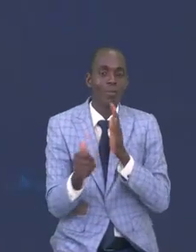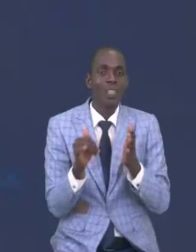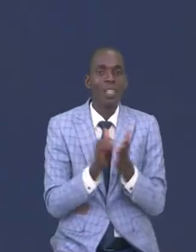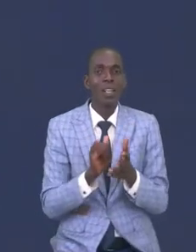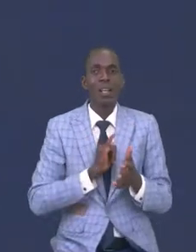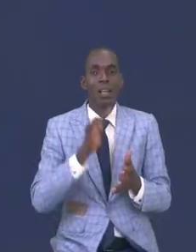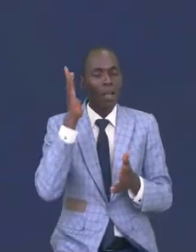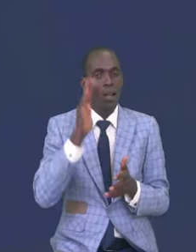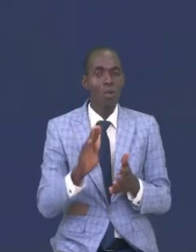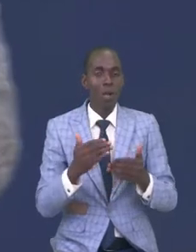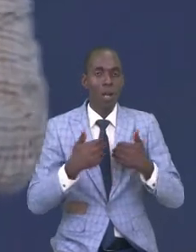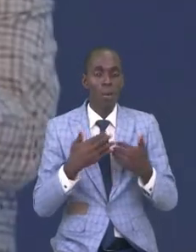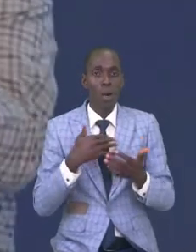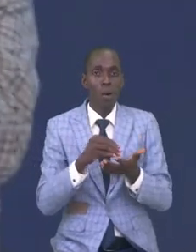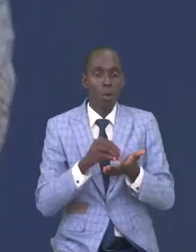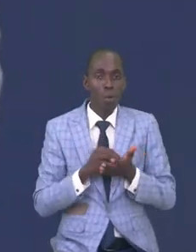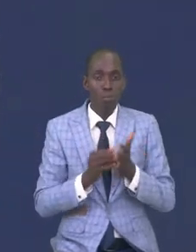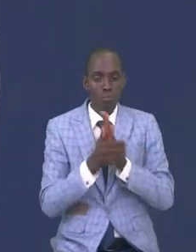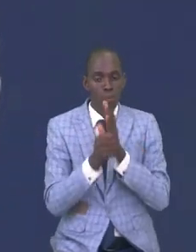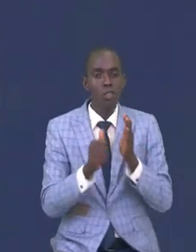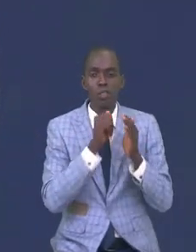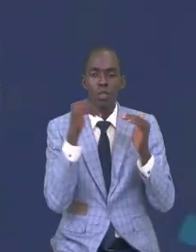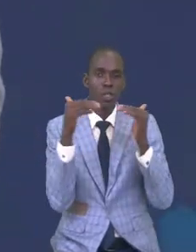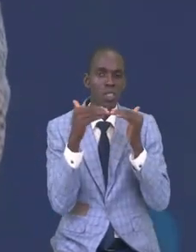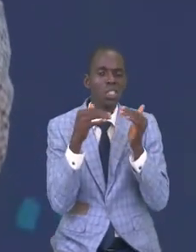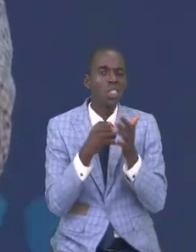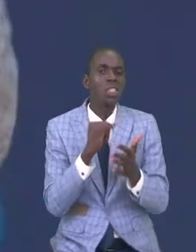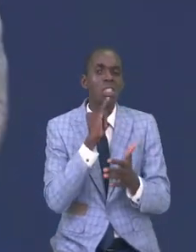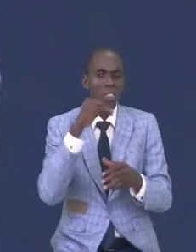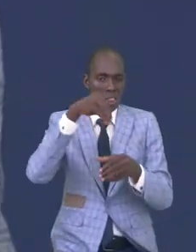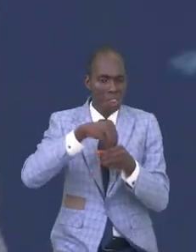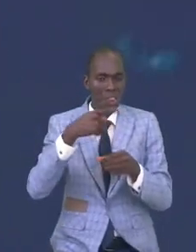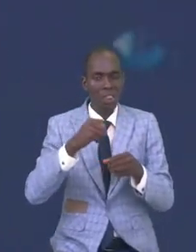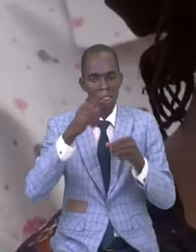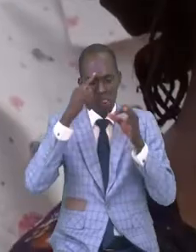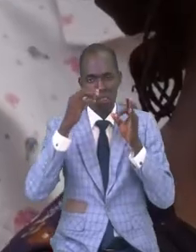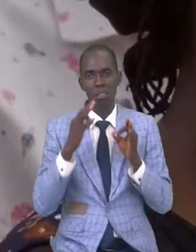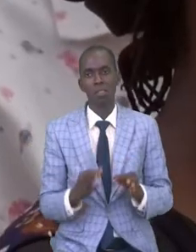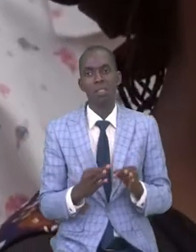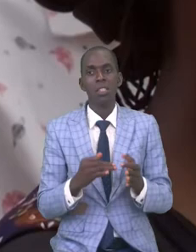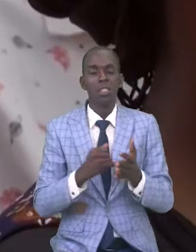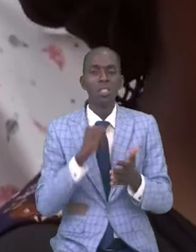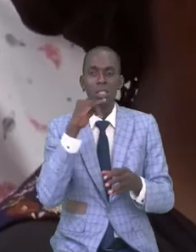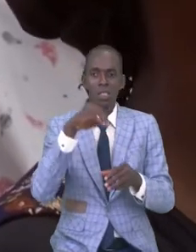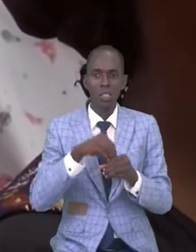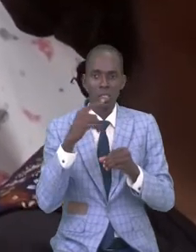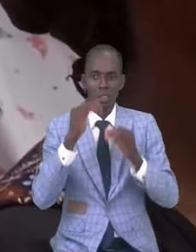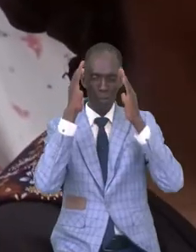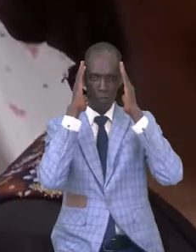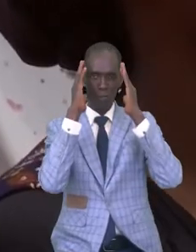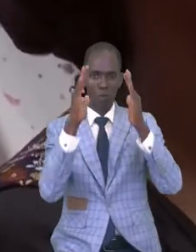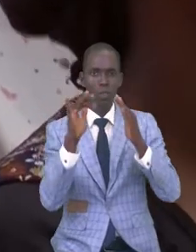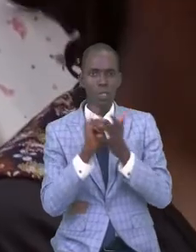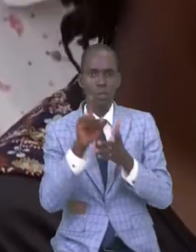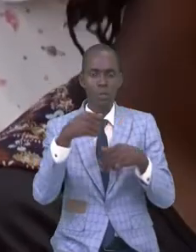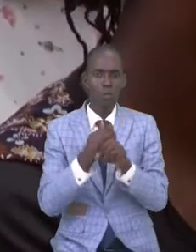unequaled potential. It's in the decision. It is in the focus that you make of